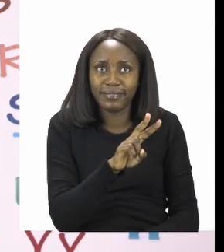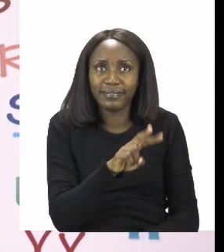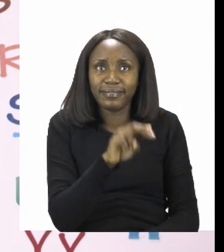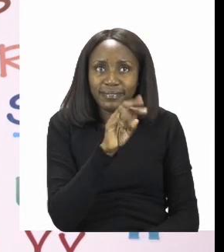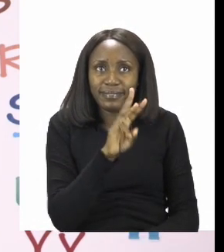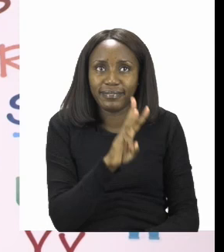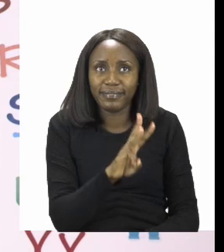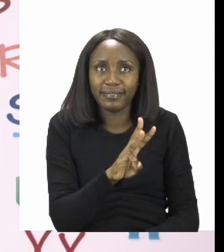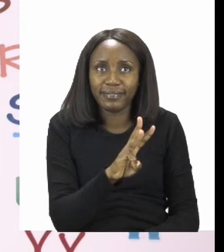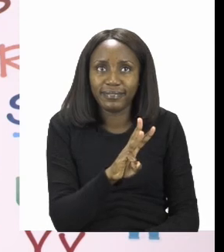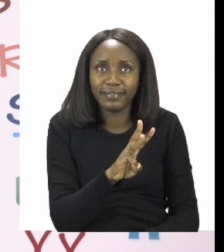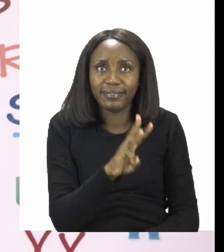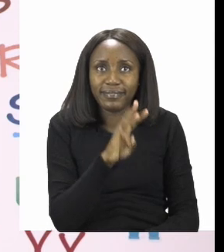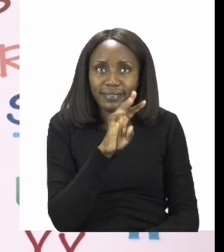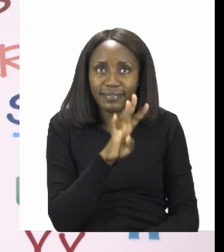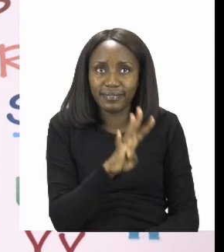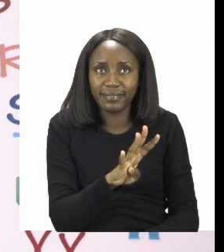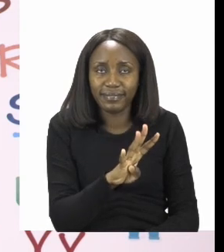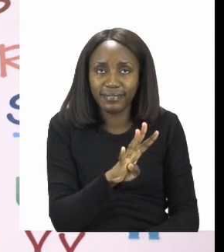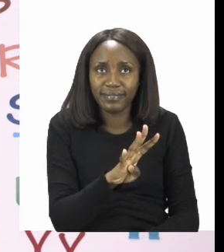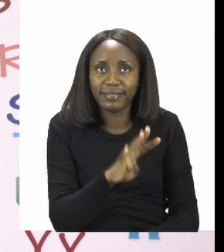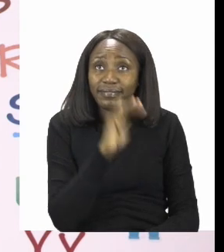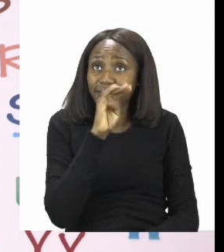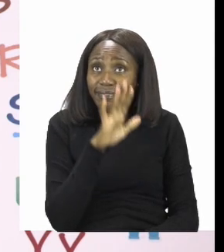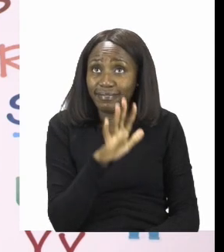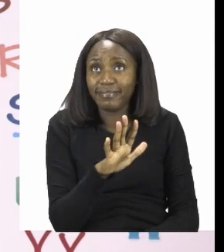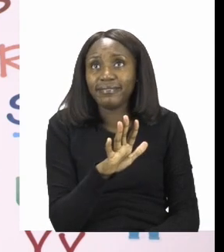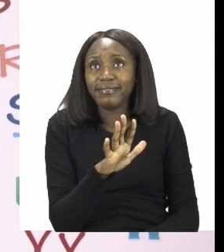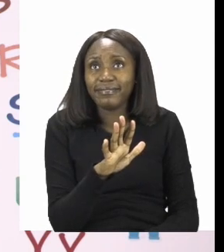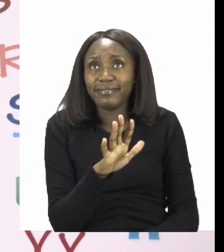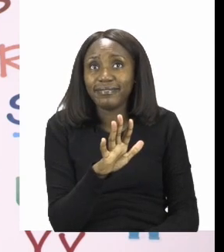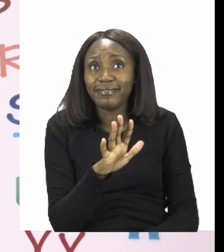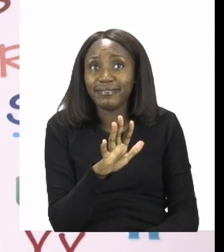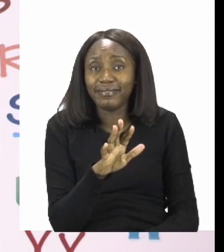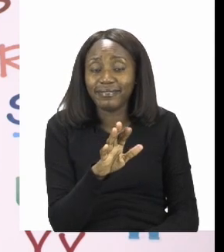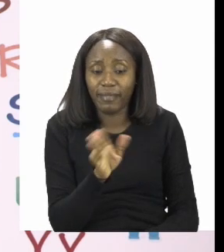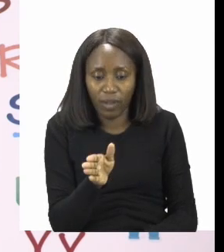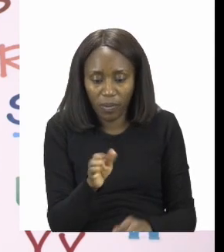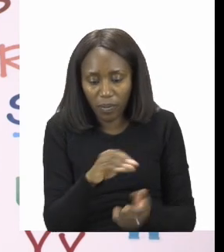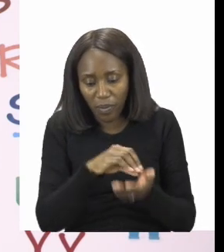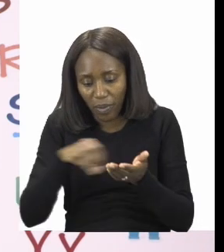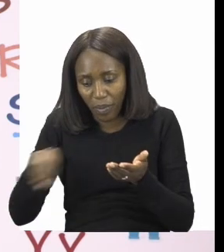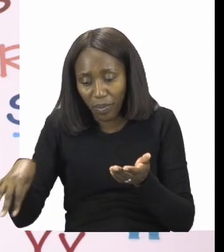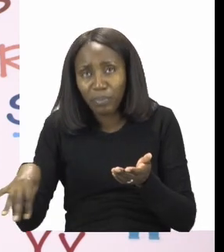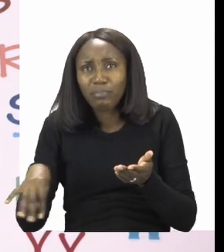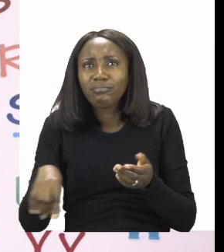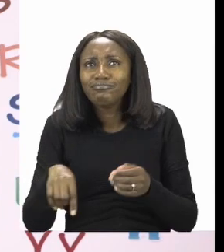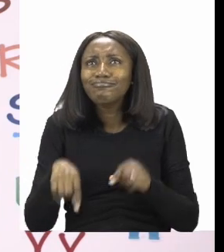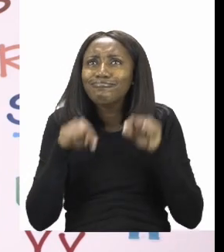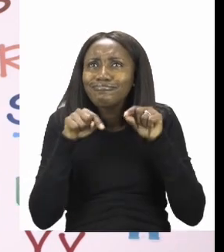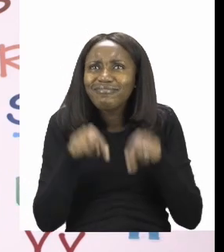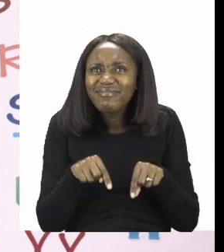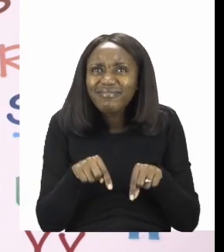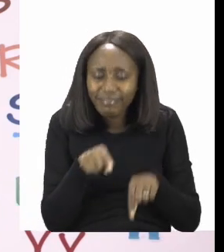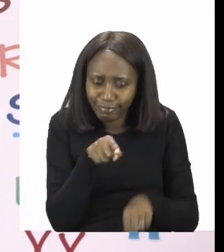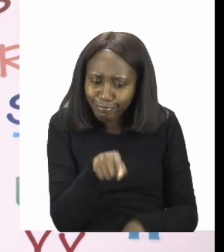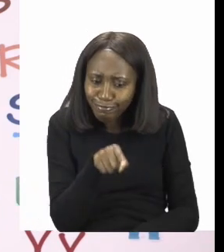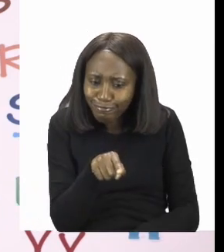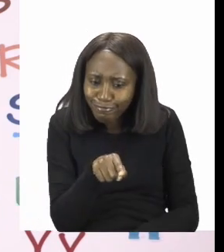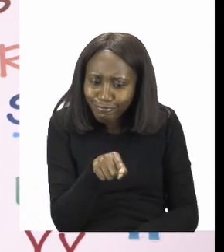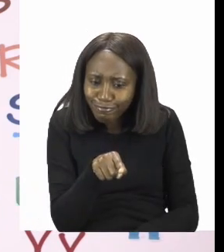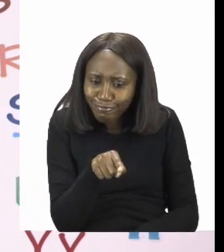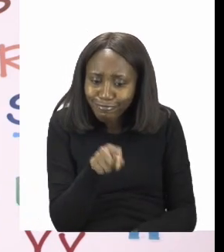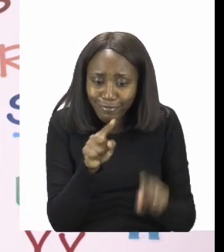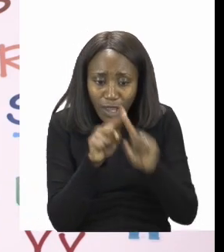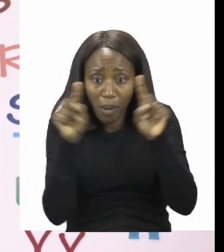2, 3, 4, 5. That means that what is missing in the